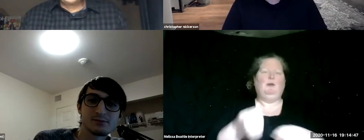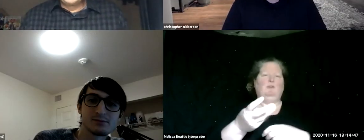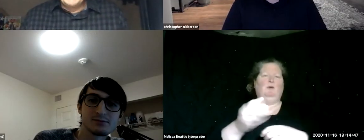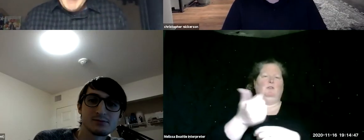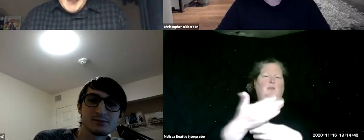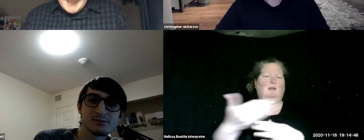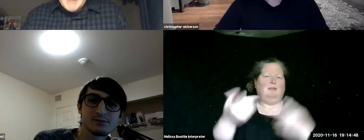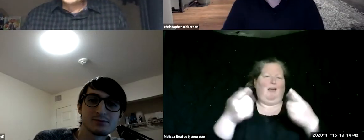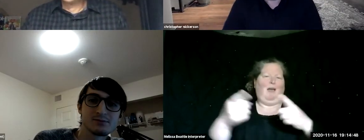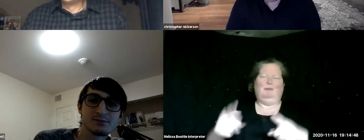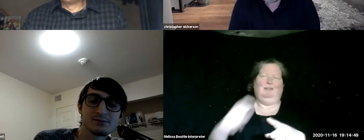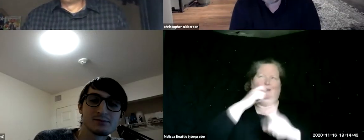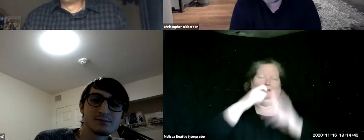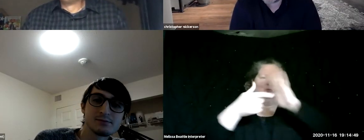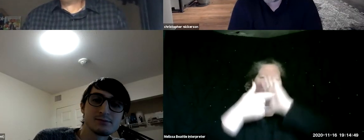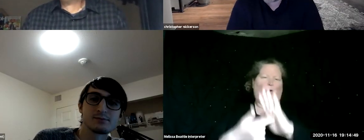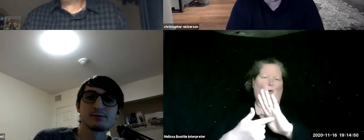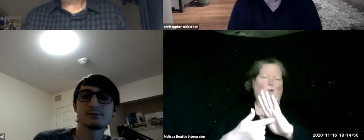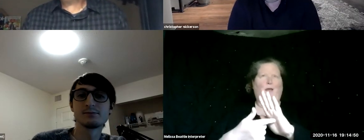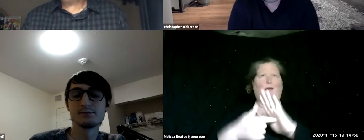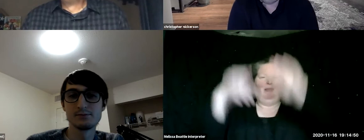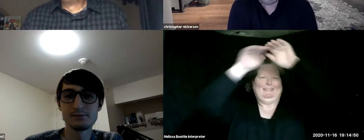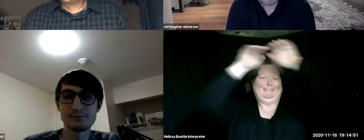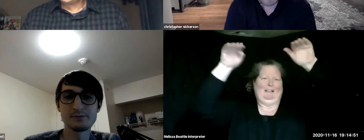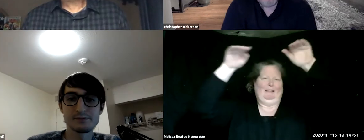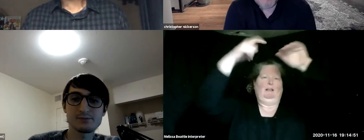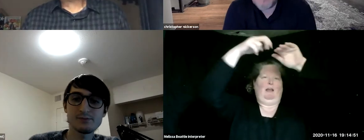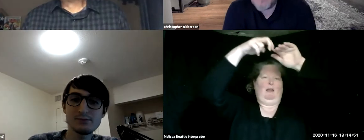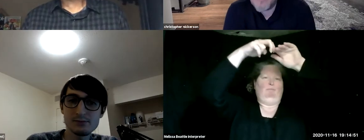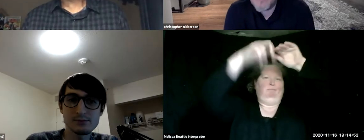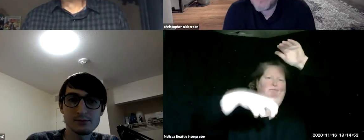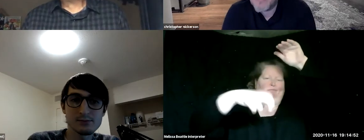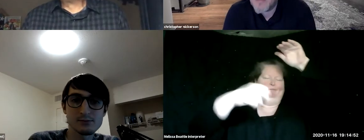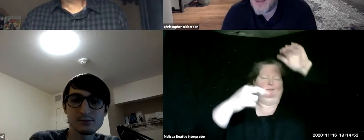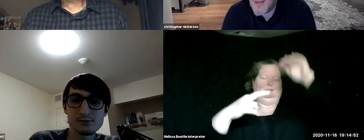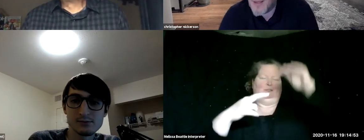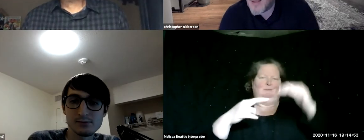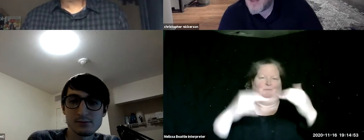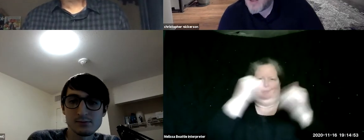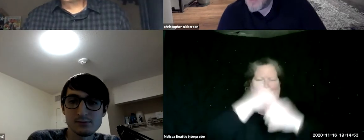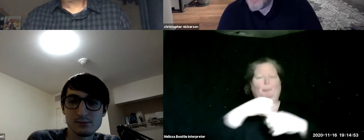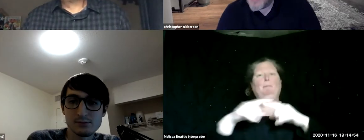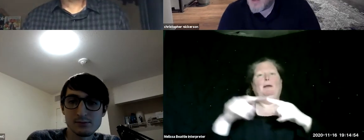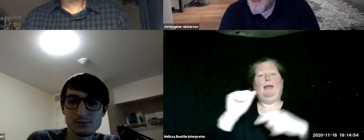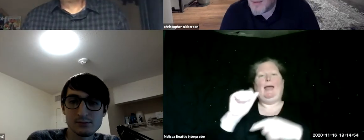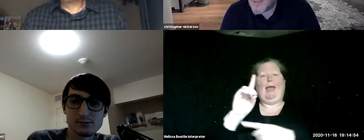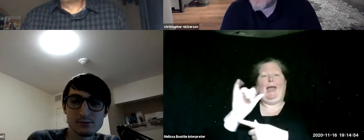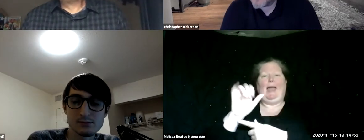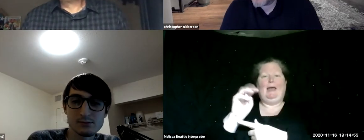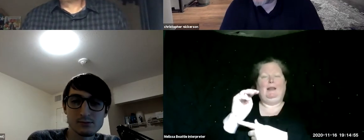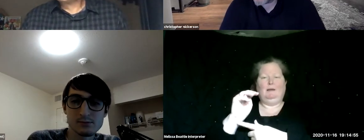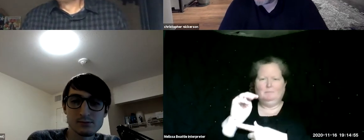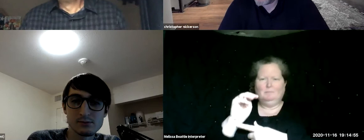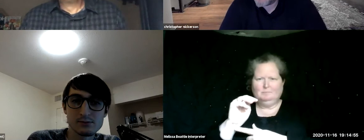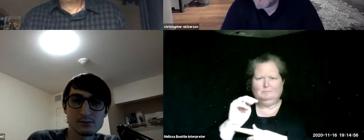interesting. Oh yeah, all sorts of things getting hurt. Adam's got another question for you. YouTube channels or podcasts to recommend? And I